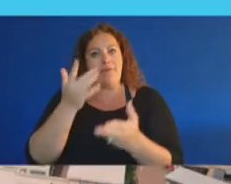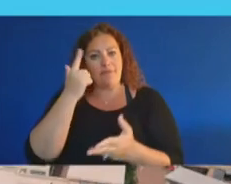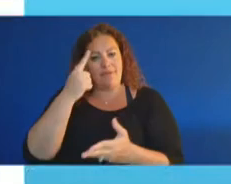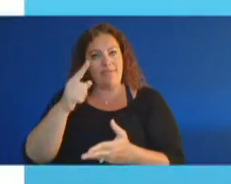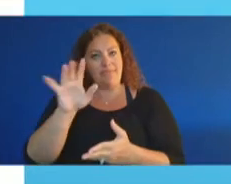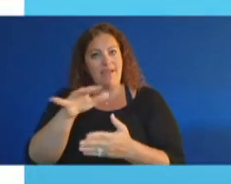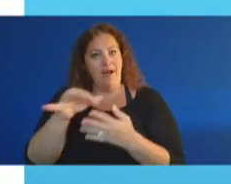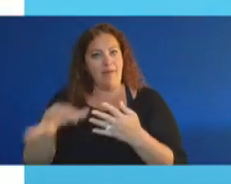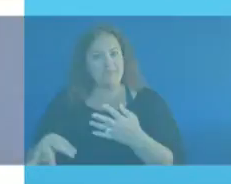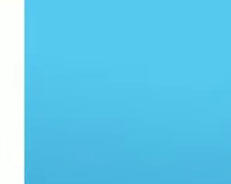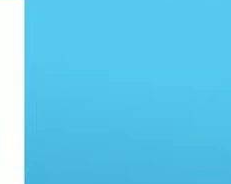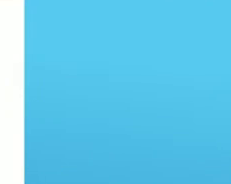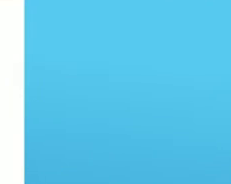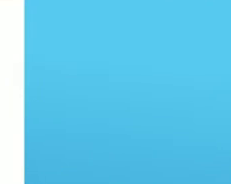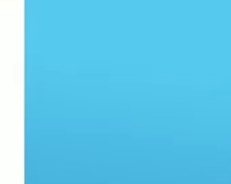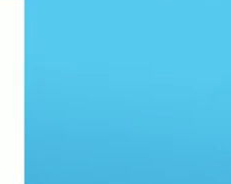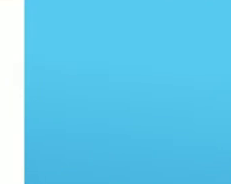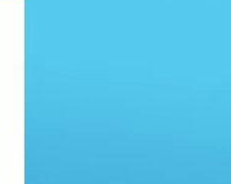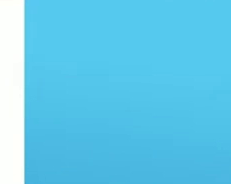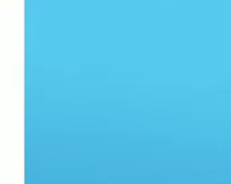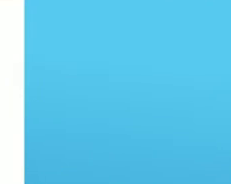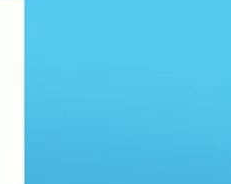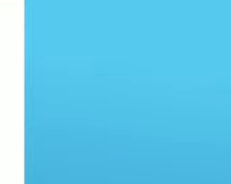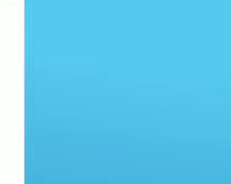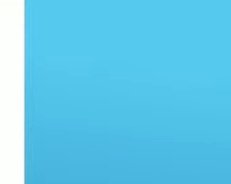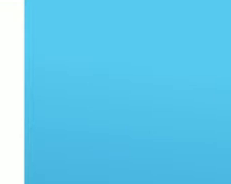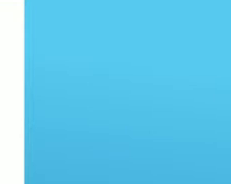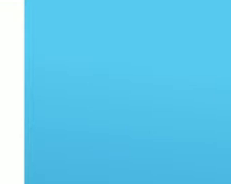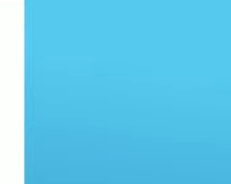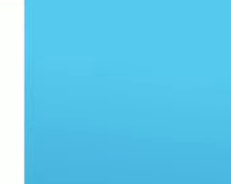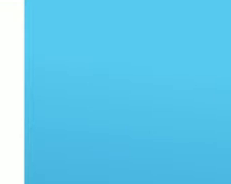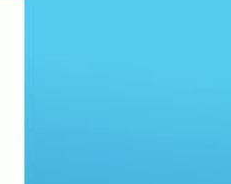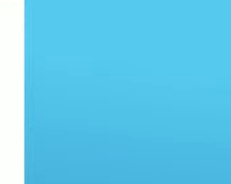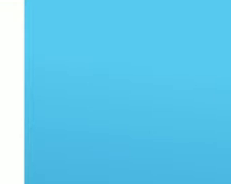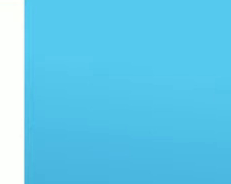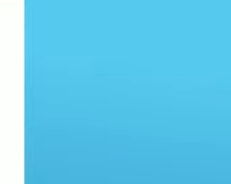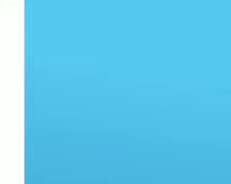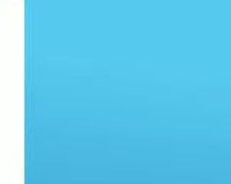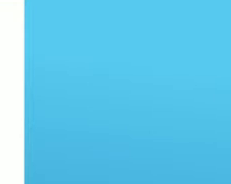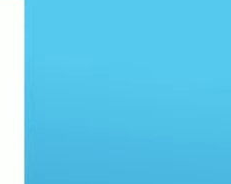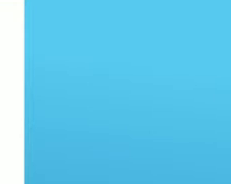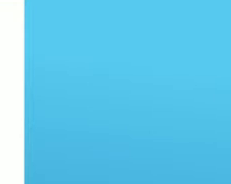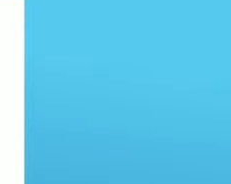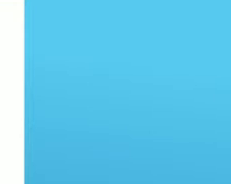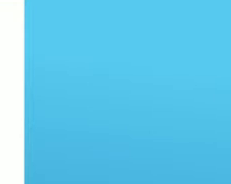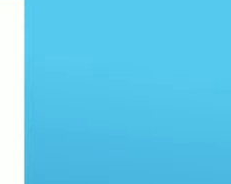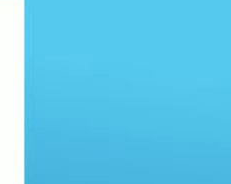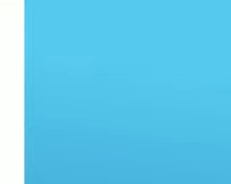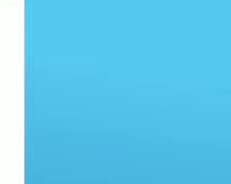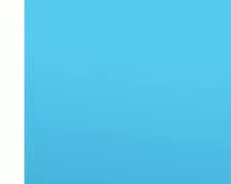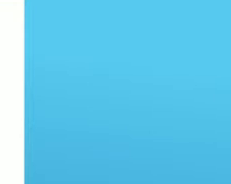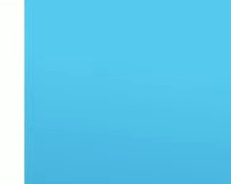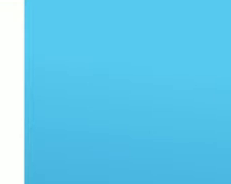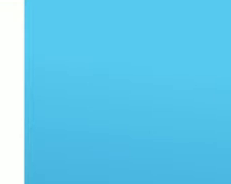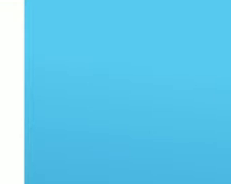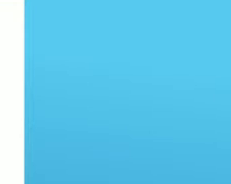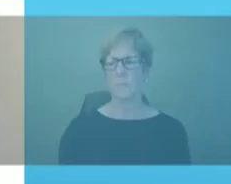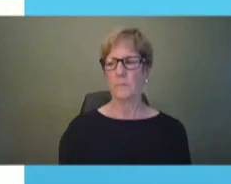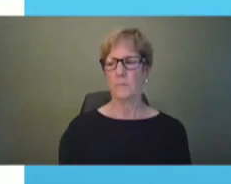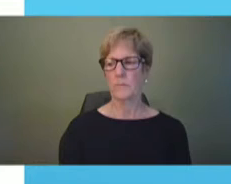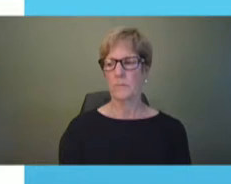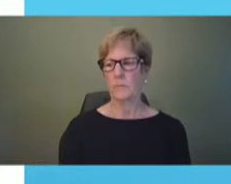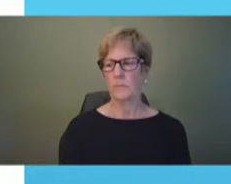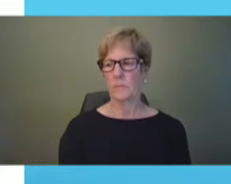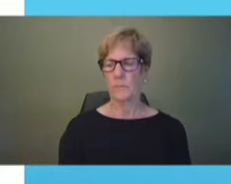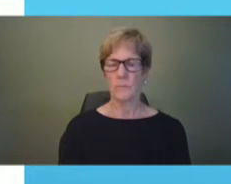150 ft of height which I'm sure will be discussed the community Activity Center which we've said in the 2040 plan this should be